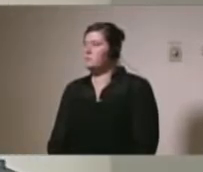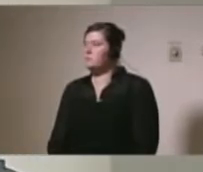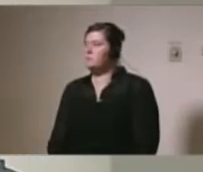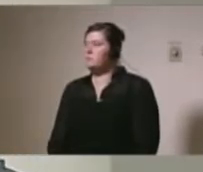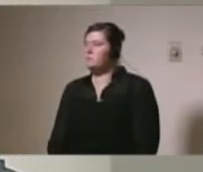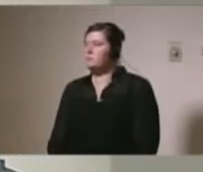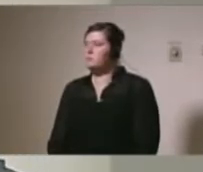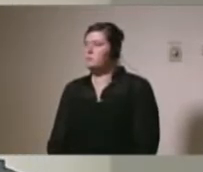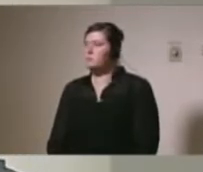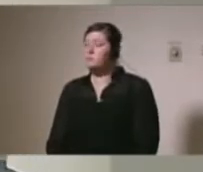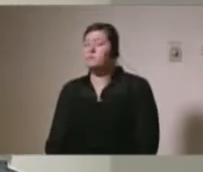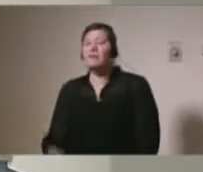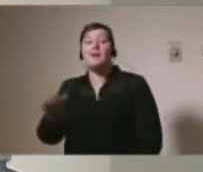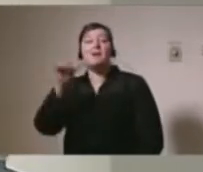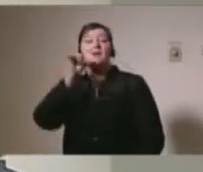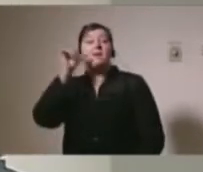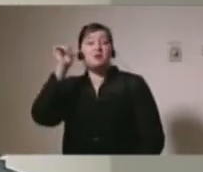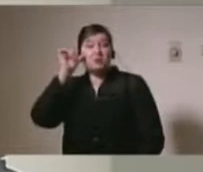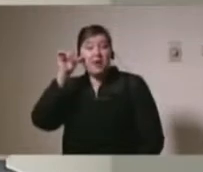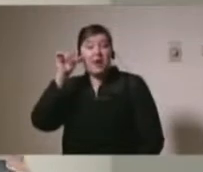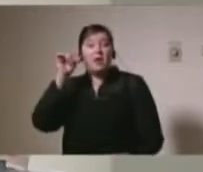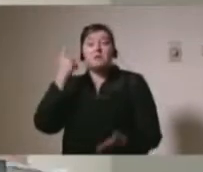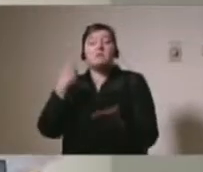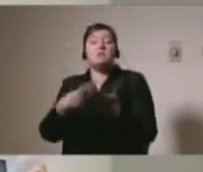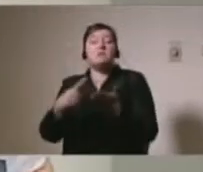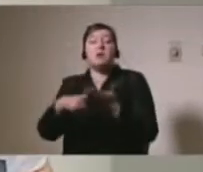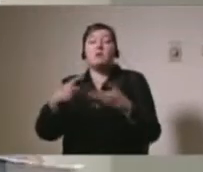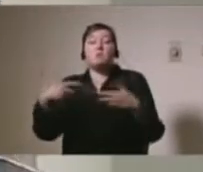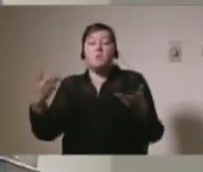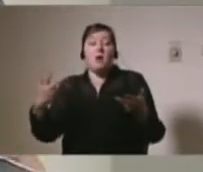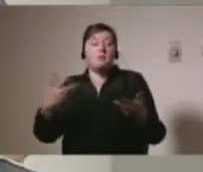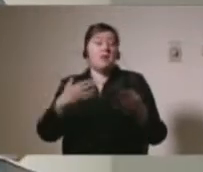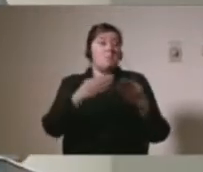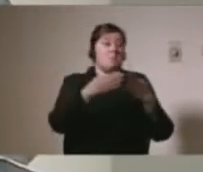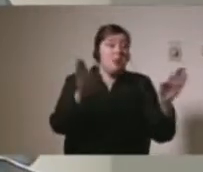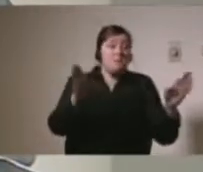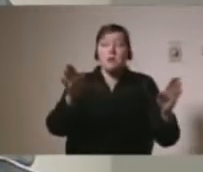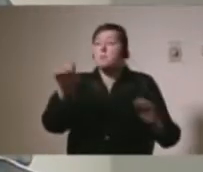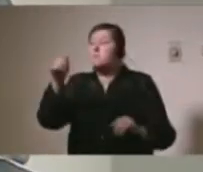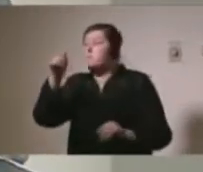Yesterday you spoke of privatization of the post office.